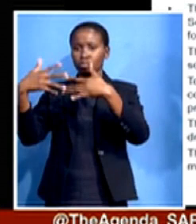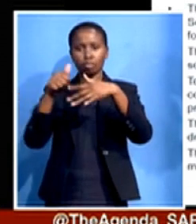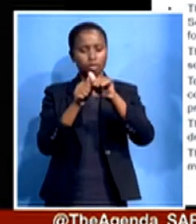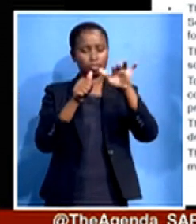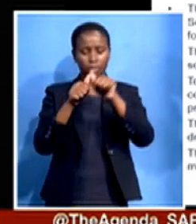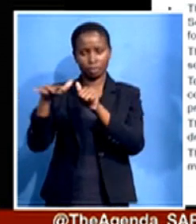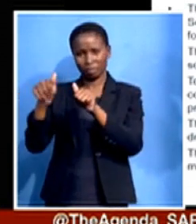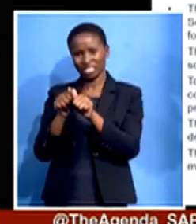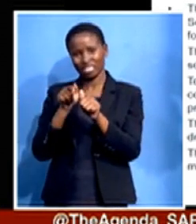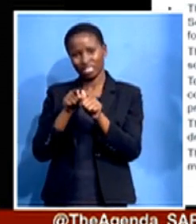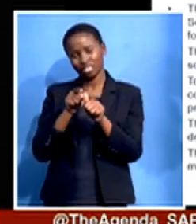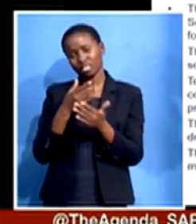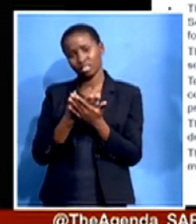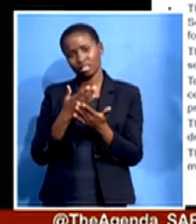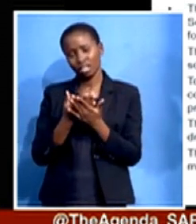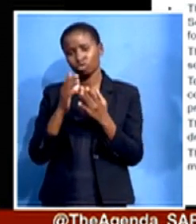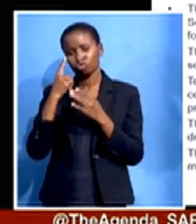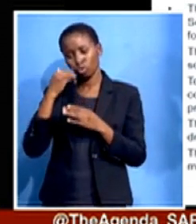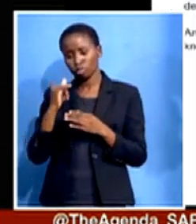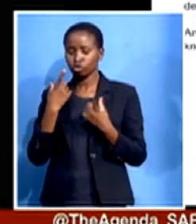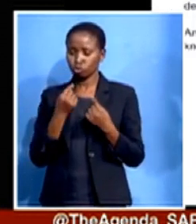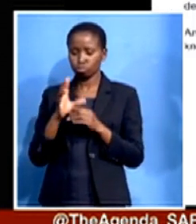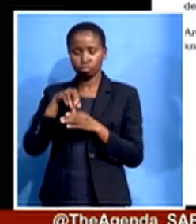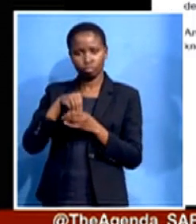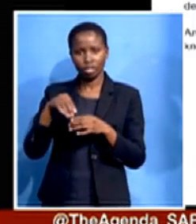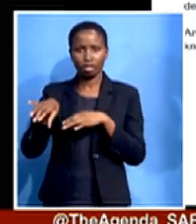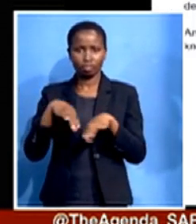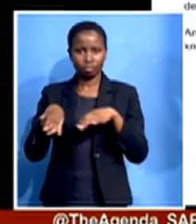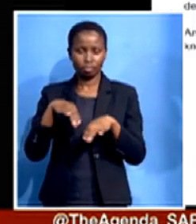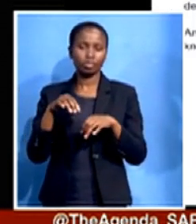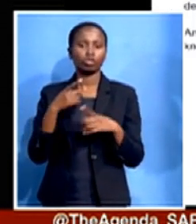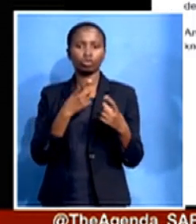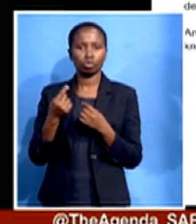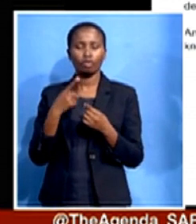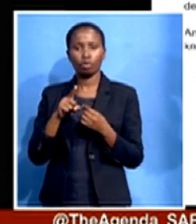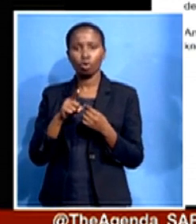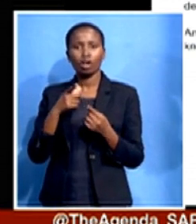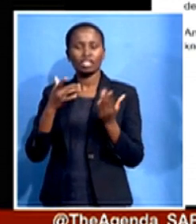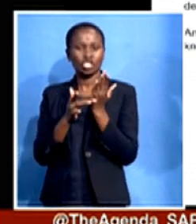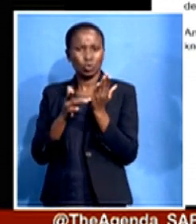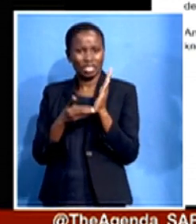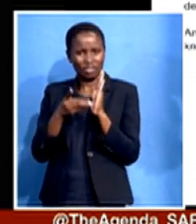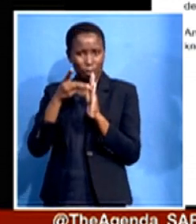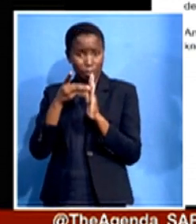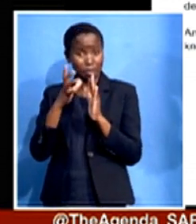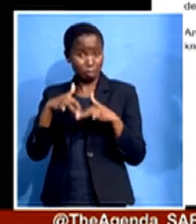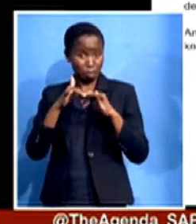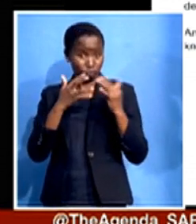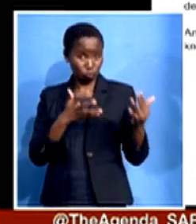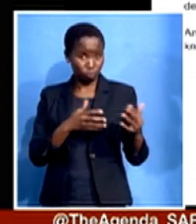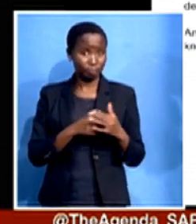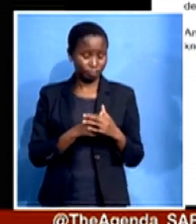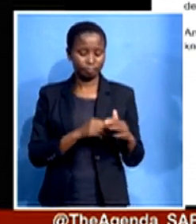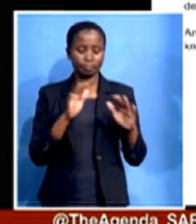activities in the vaccine technology development, and this is one of them. Secondly, we've been looking as the department on